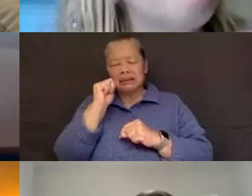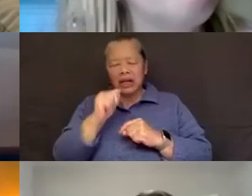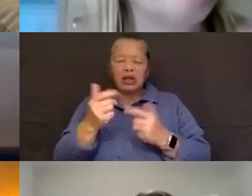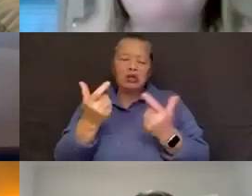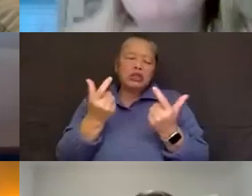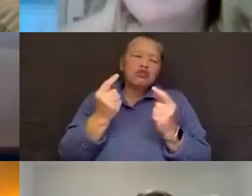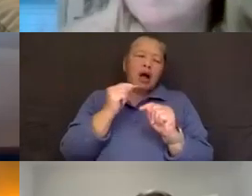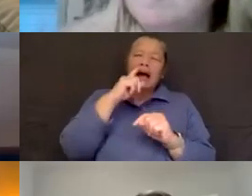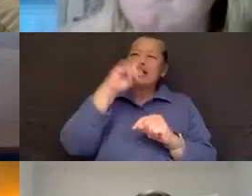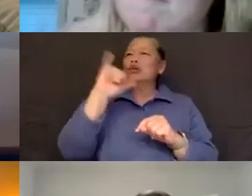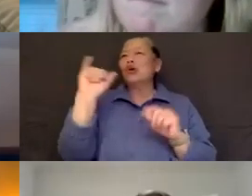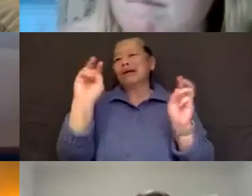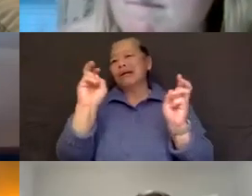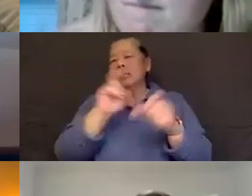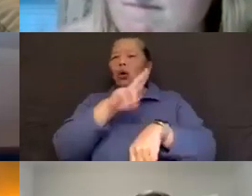look normal.